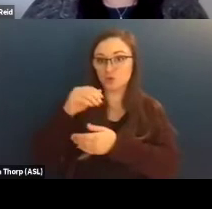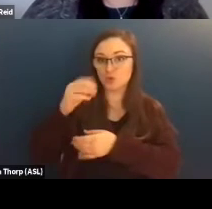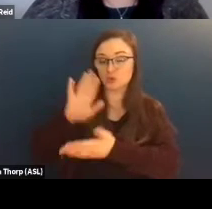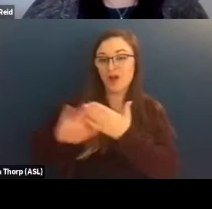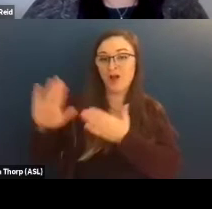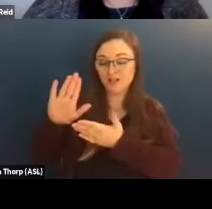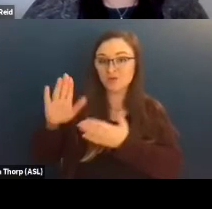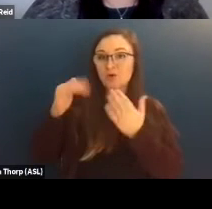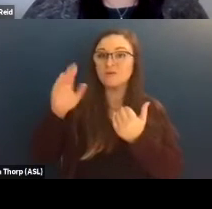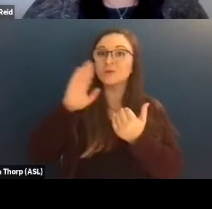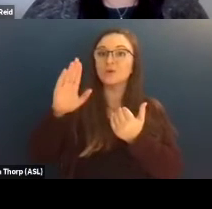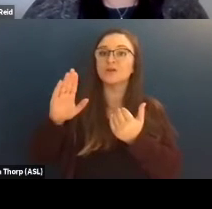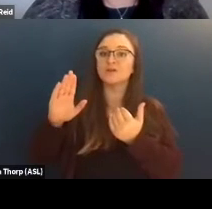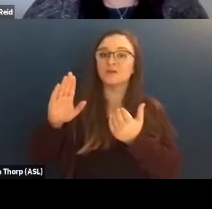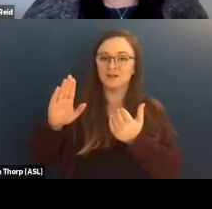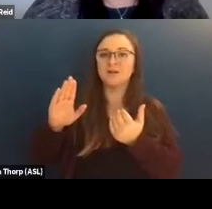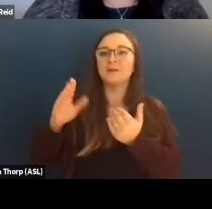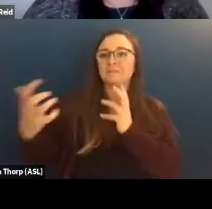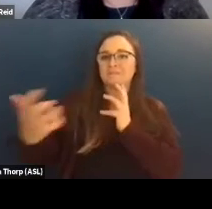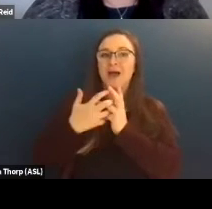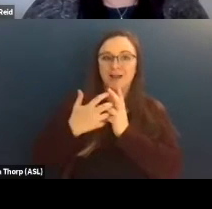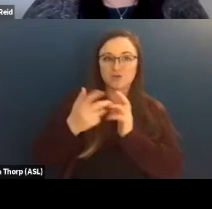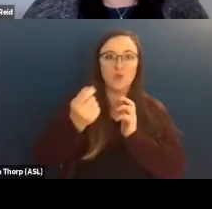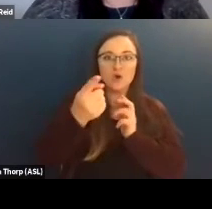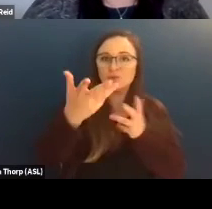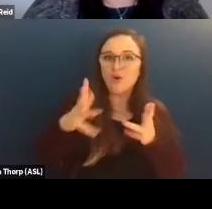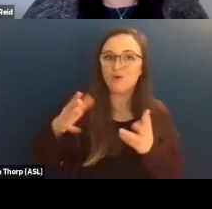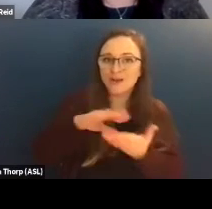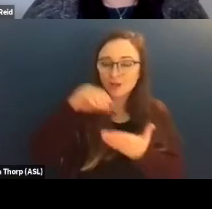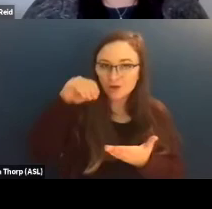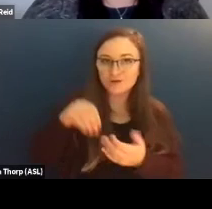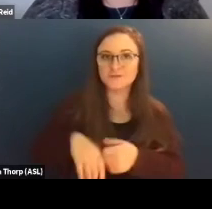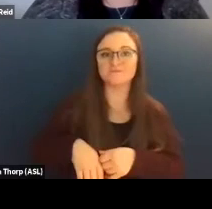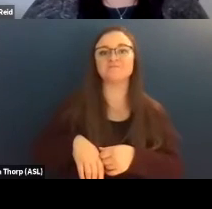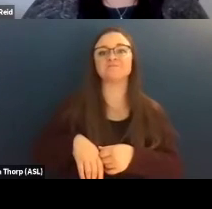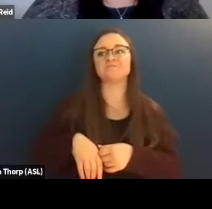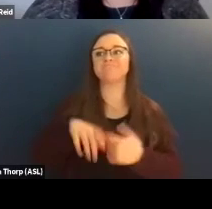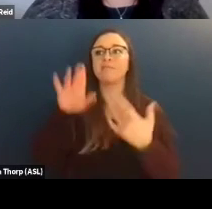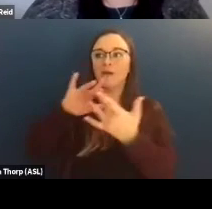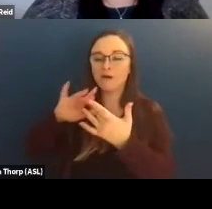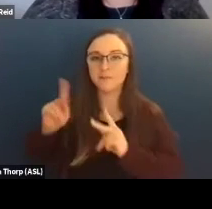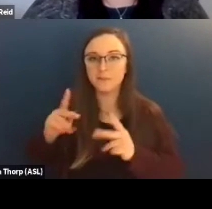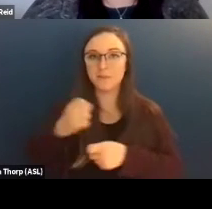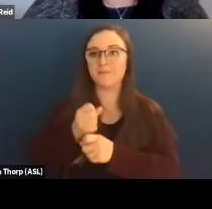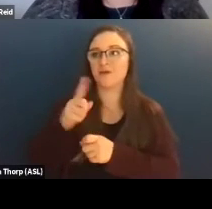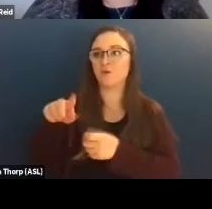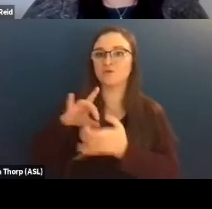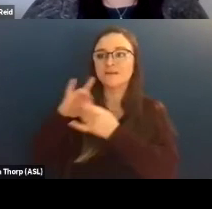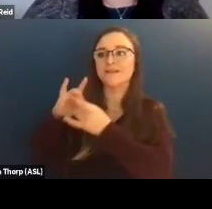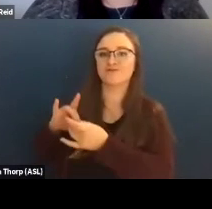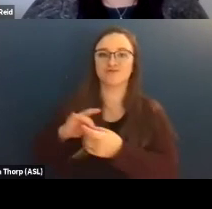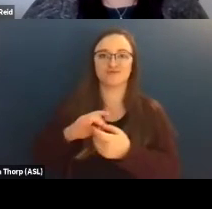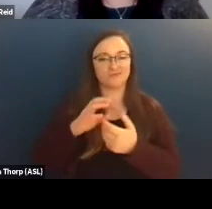you know, reflect some of those ideals that you learned. Make those connections and contacts in confidence and get